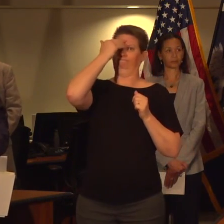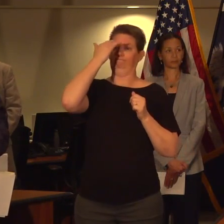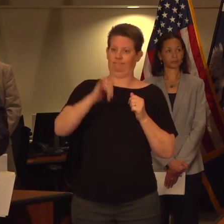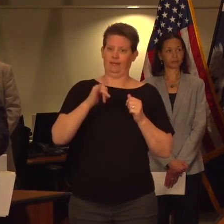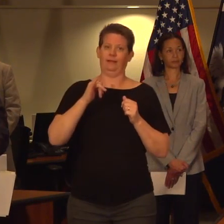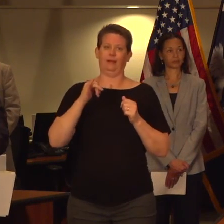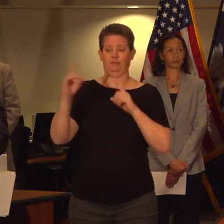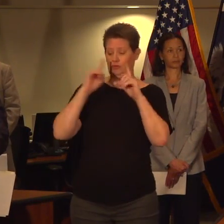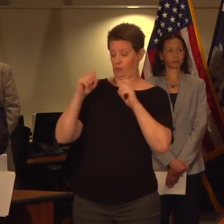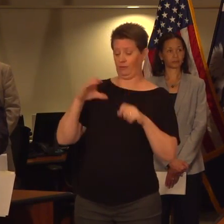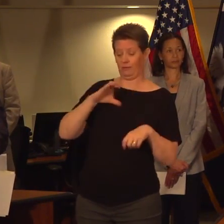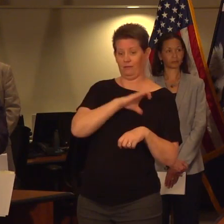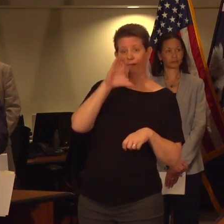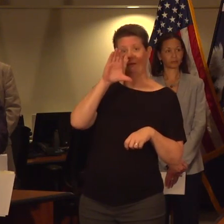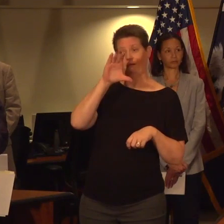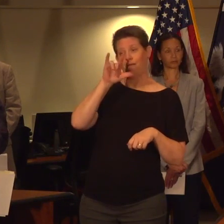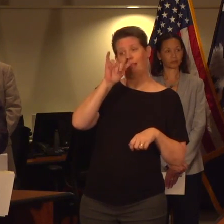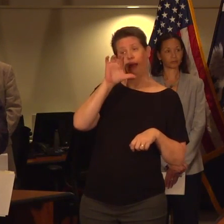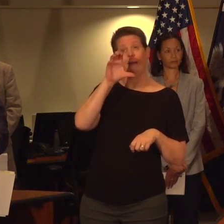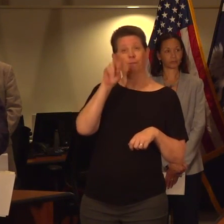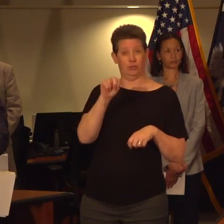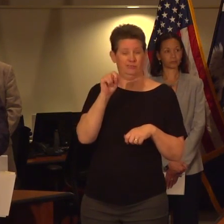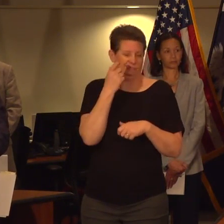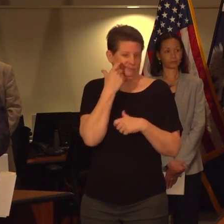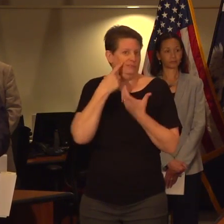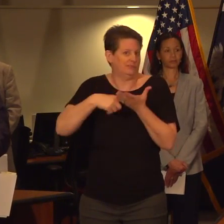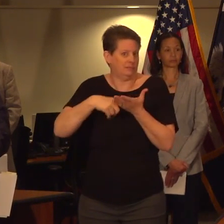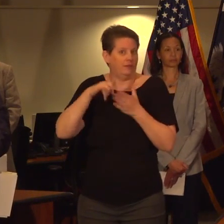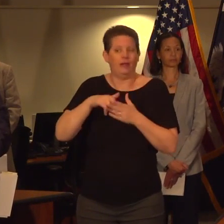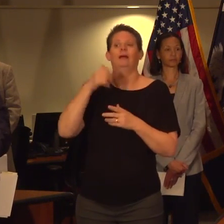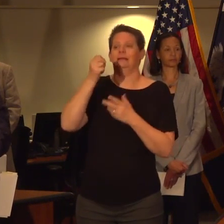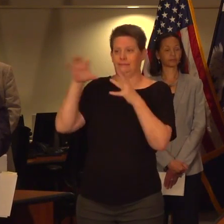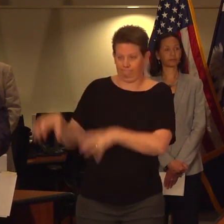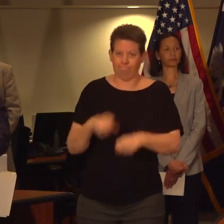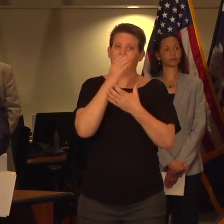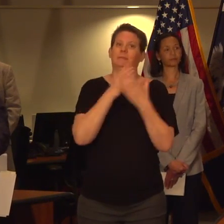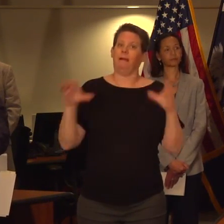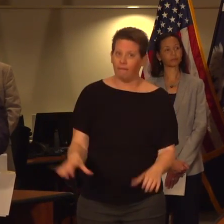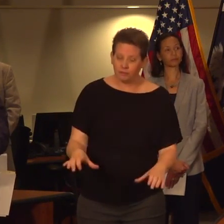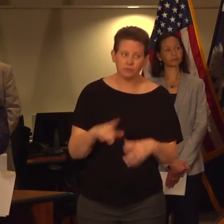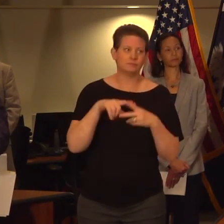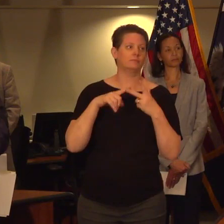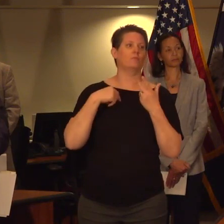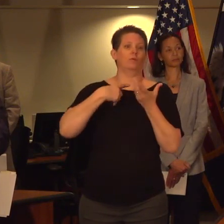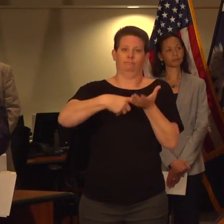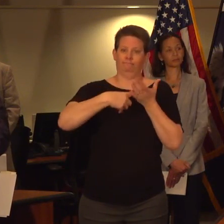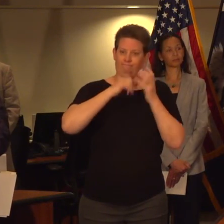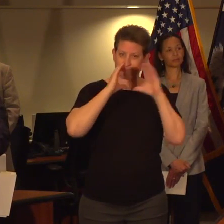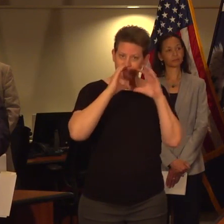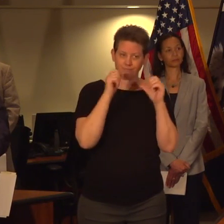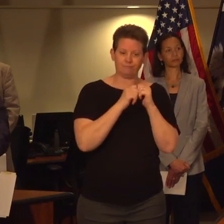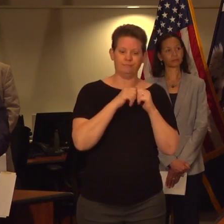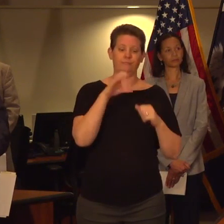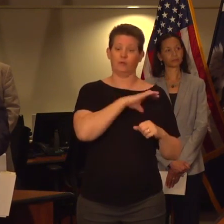spoken with Congressman Clyburn some time ago about that very situation. He's taken some action there. We're in communication with